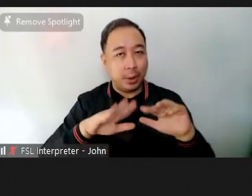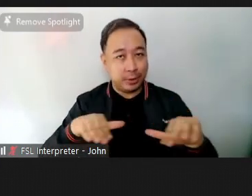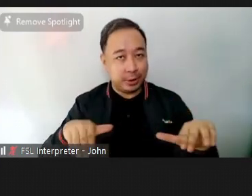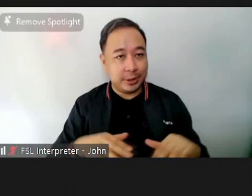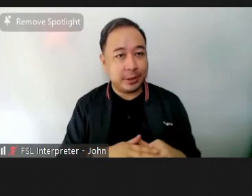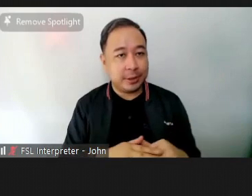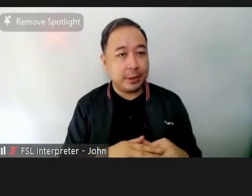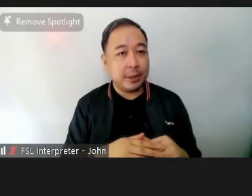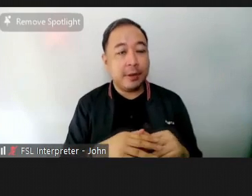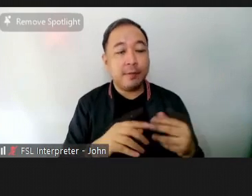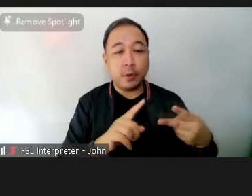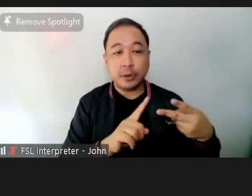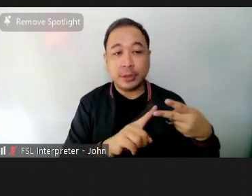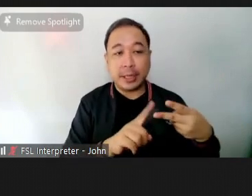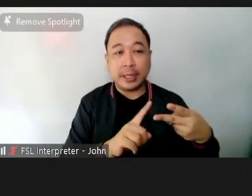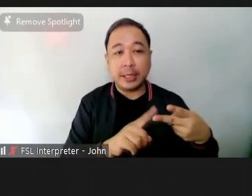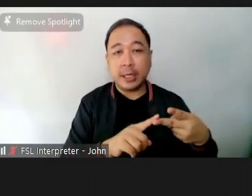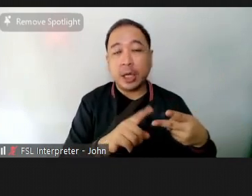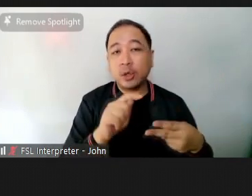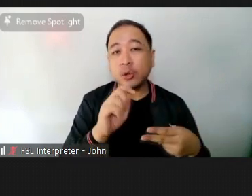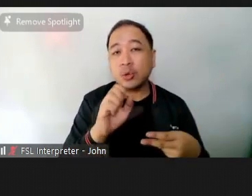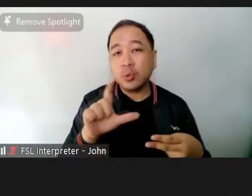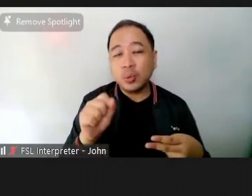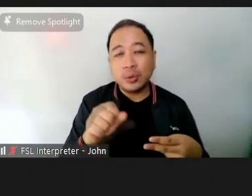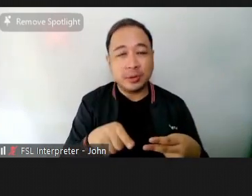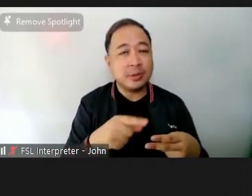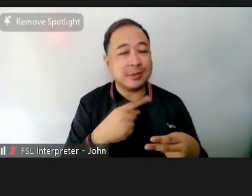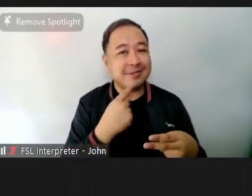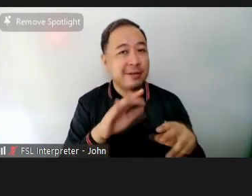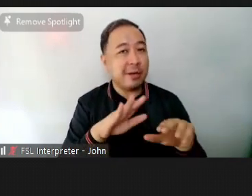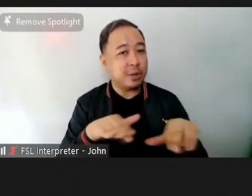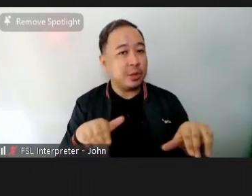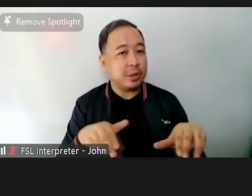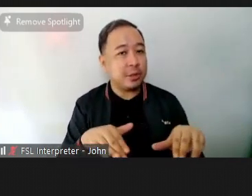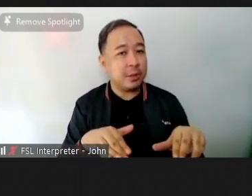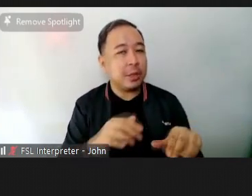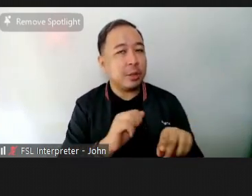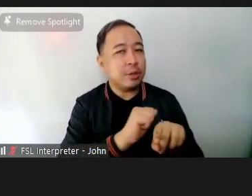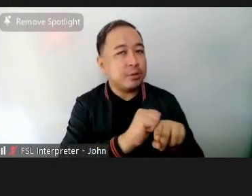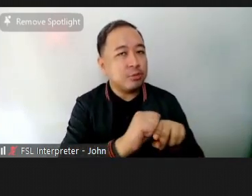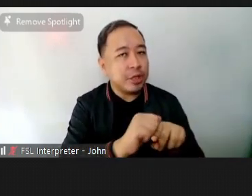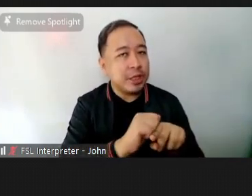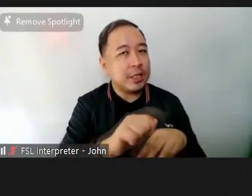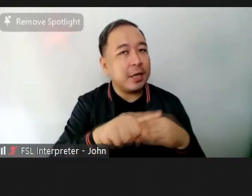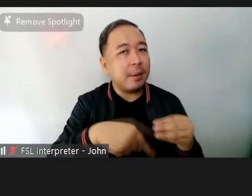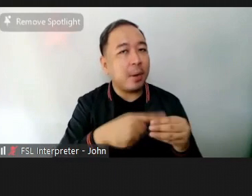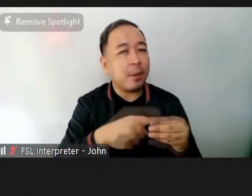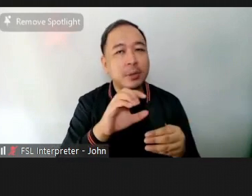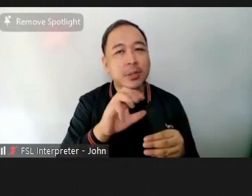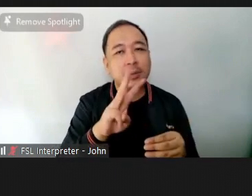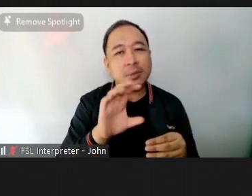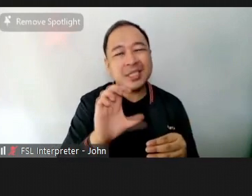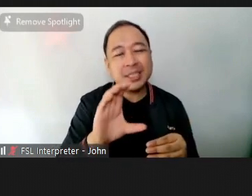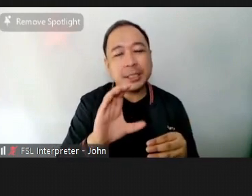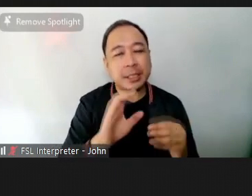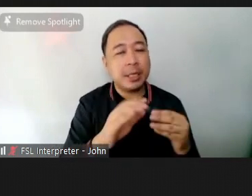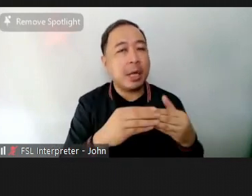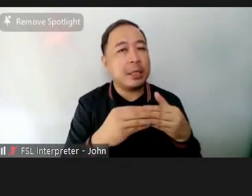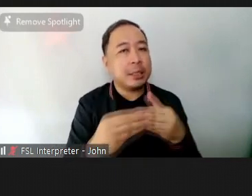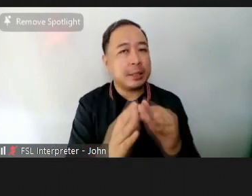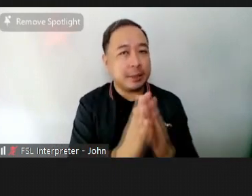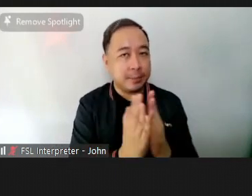channels or tools, the children and youth stated that it will be trainings on the CWC's guidebook on child